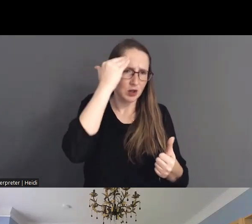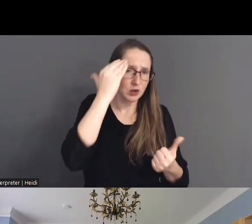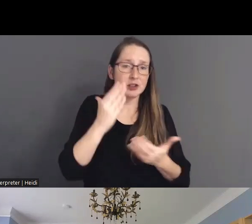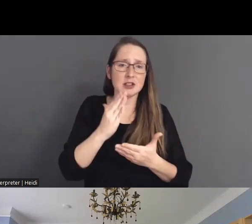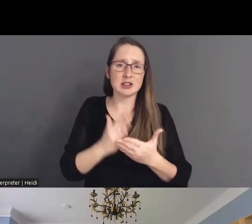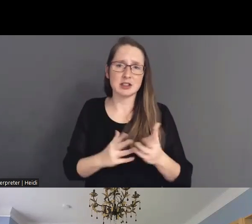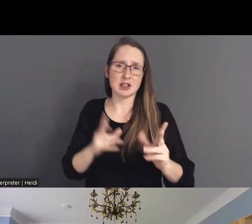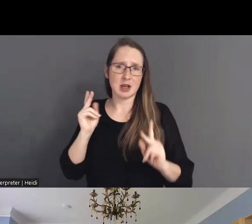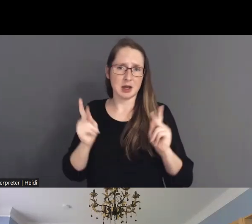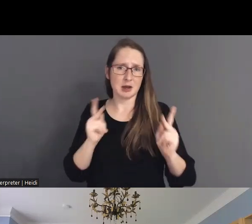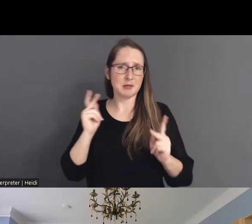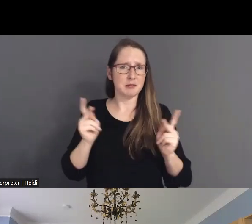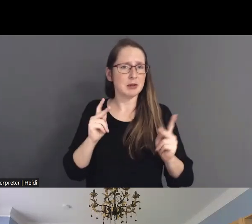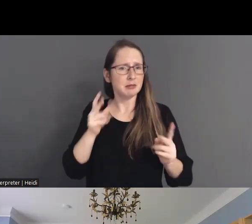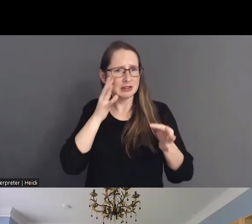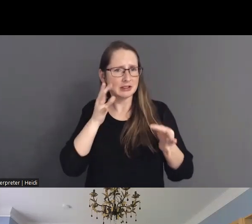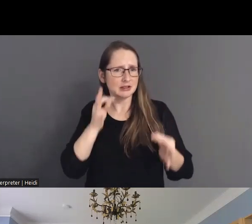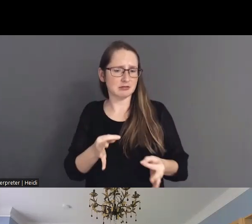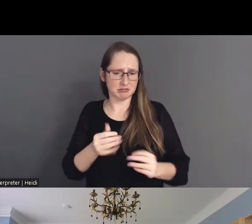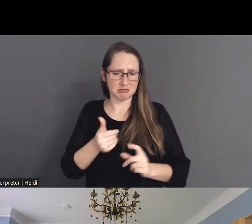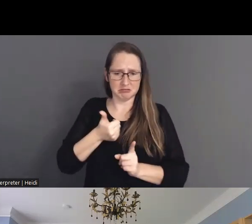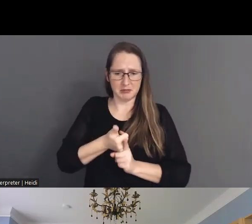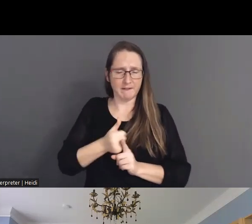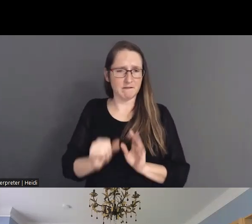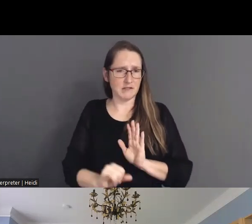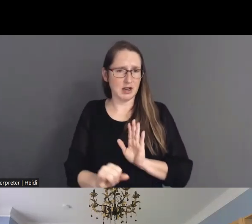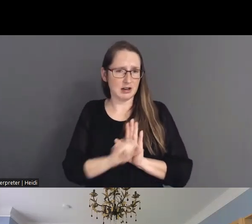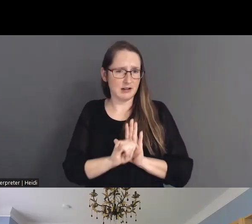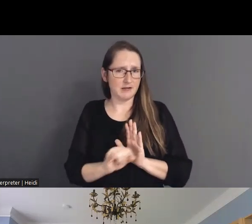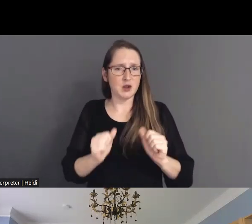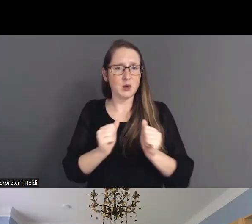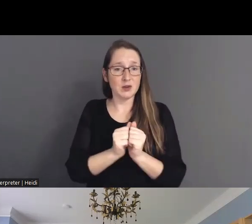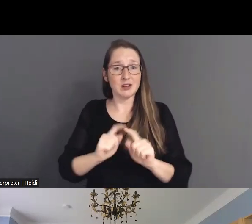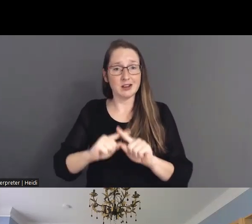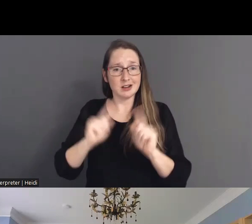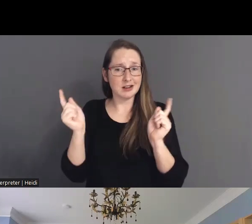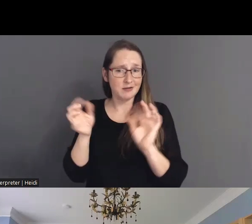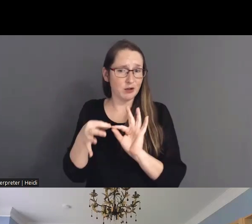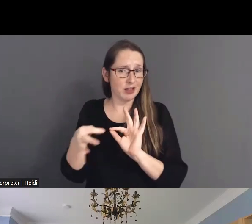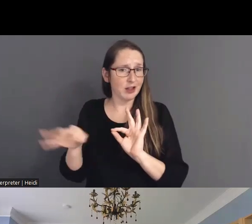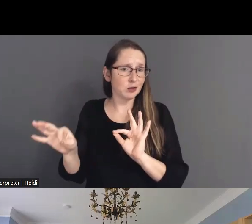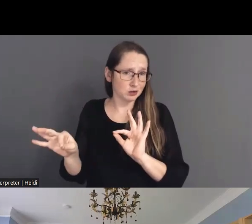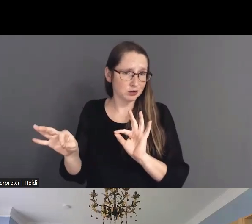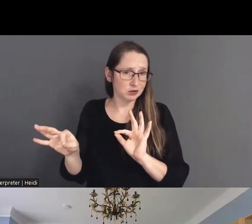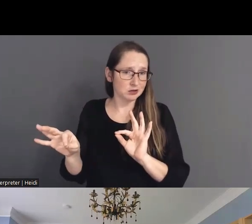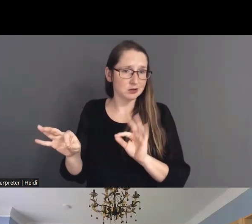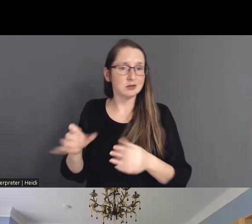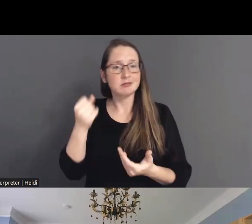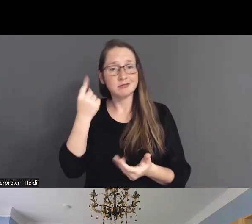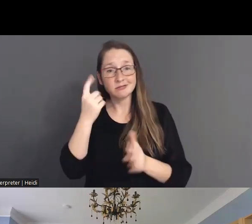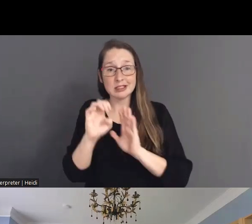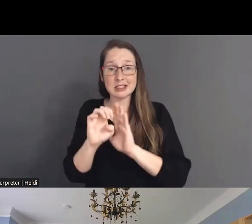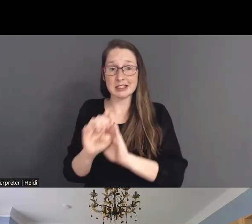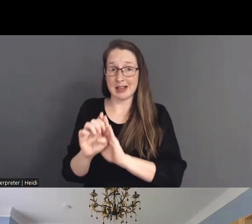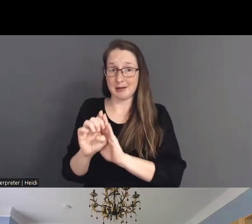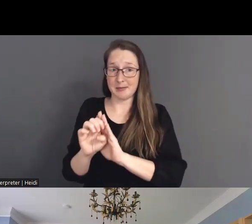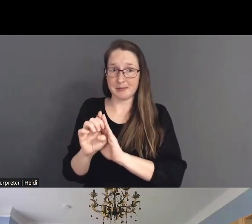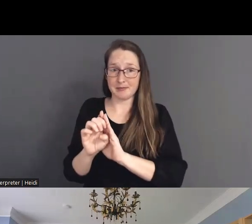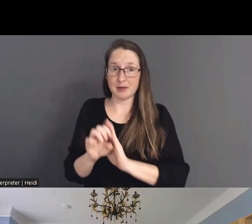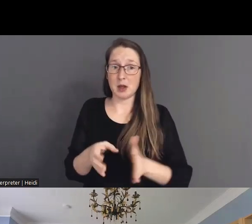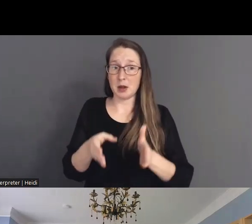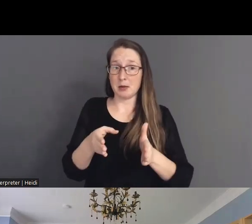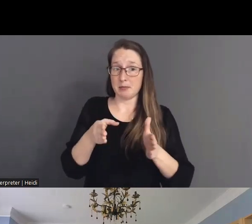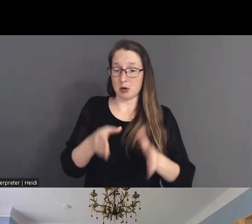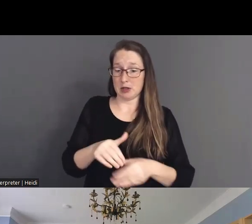people choose to self-identify with a different language. And here's the example. A person